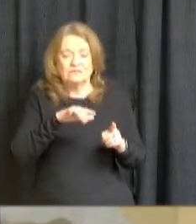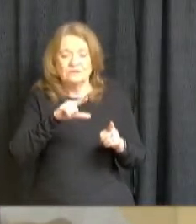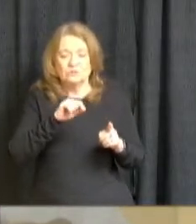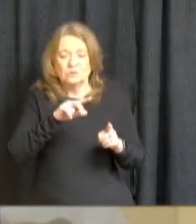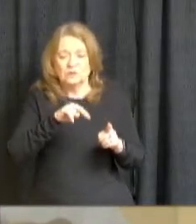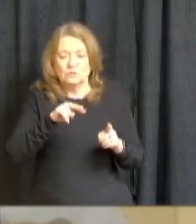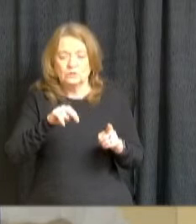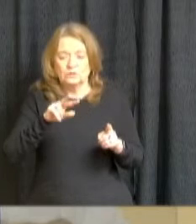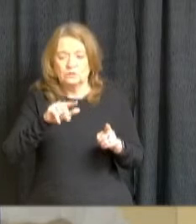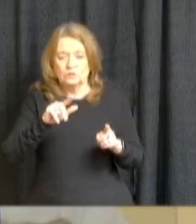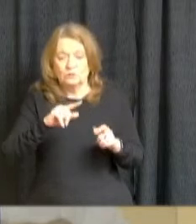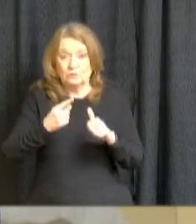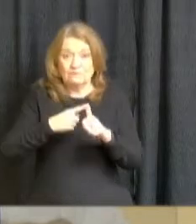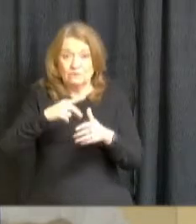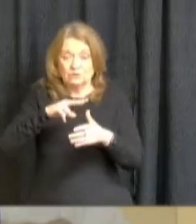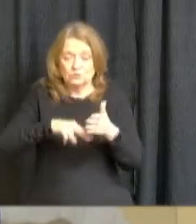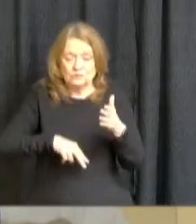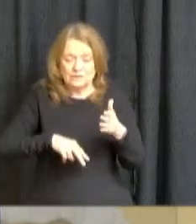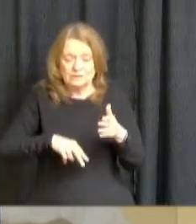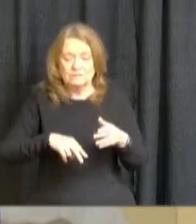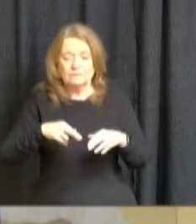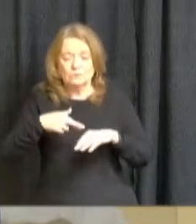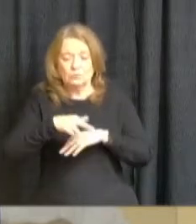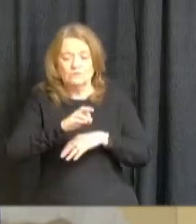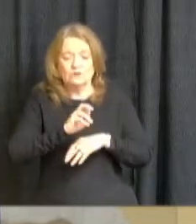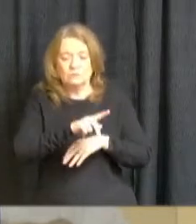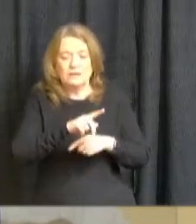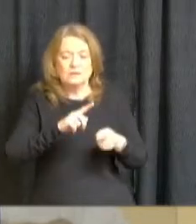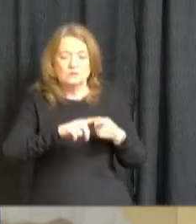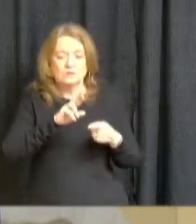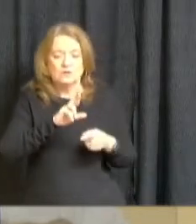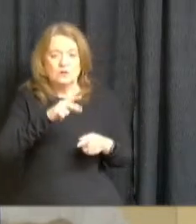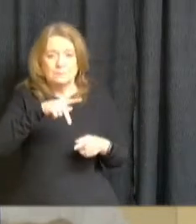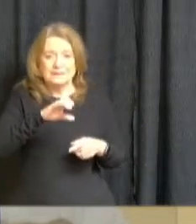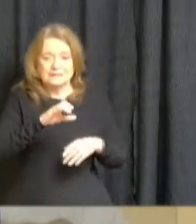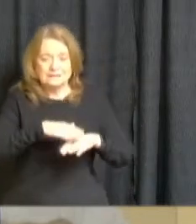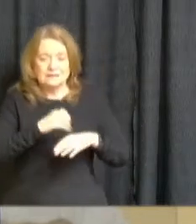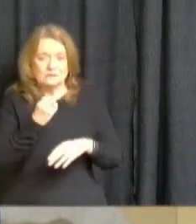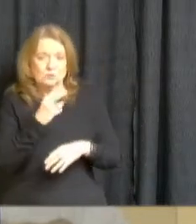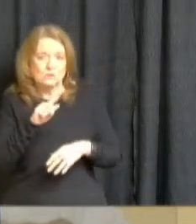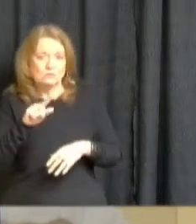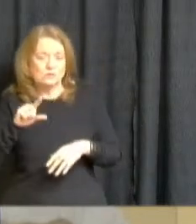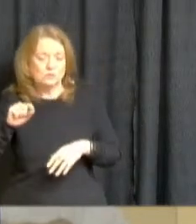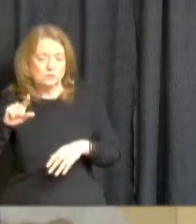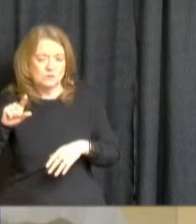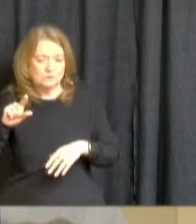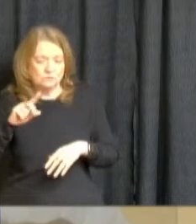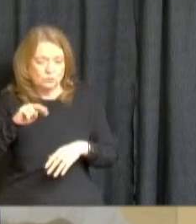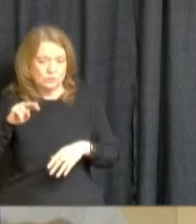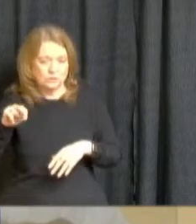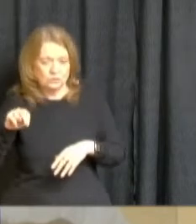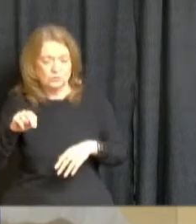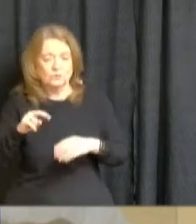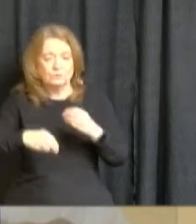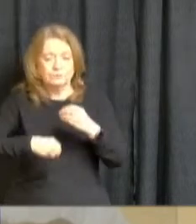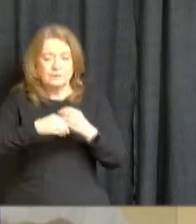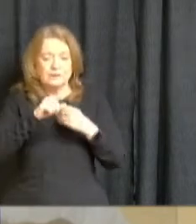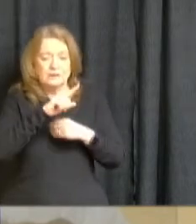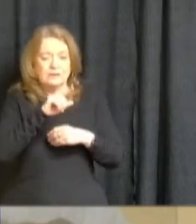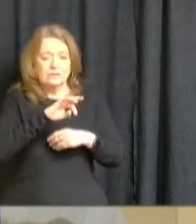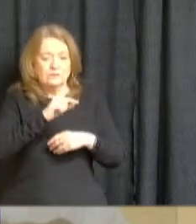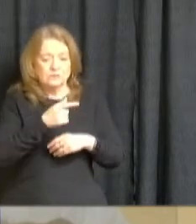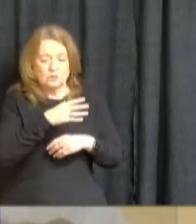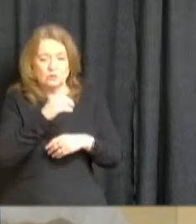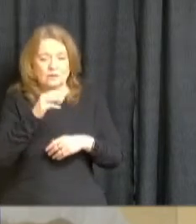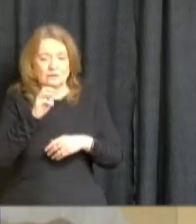2022, 23, first reading. Referred back to the RPC on 12/1/22. An ordinance amending the city zoning